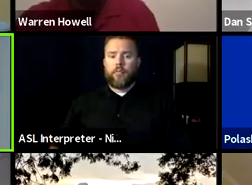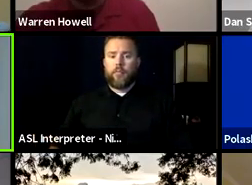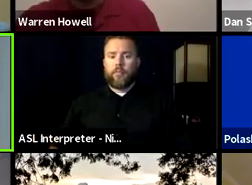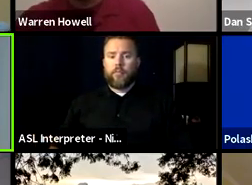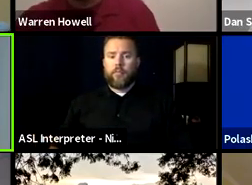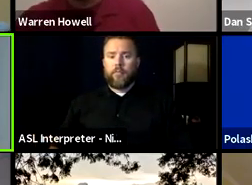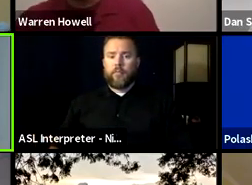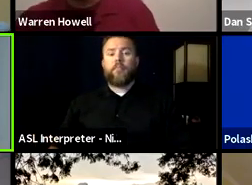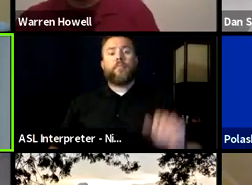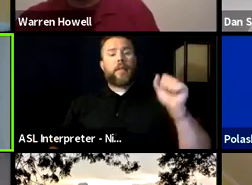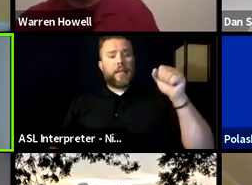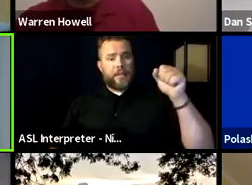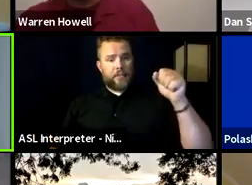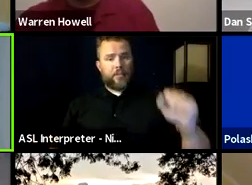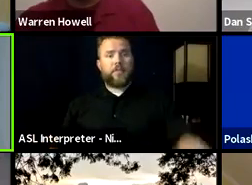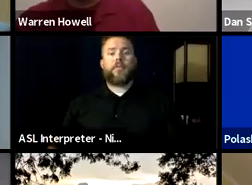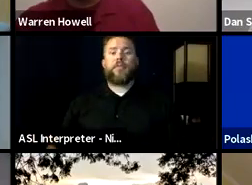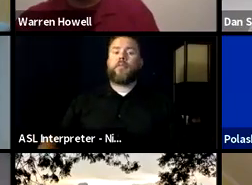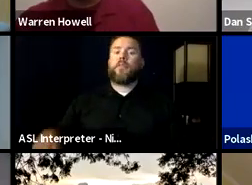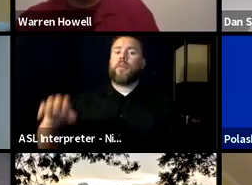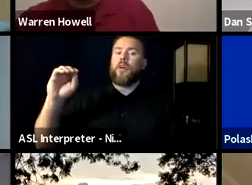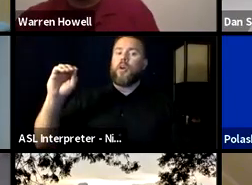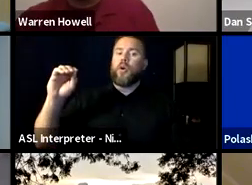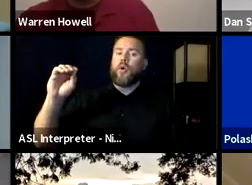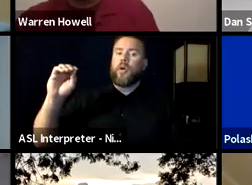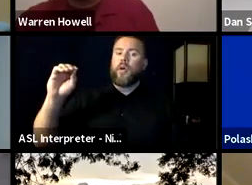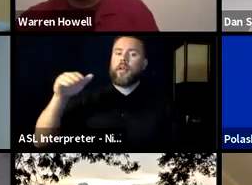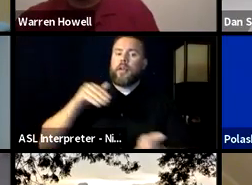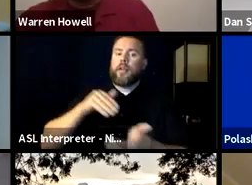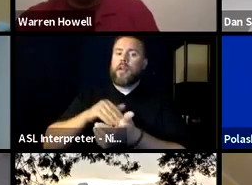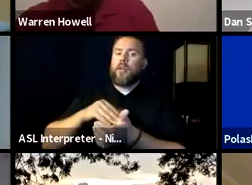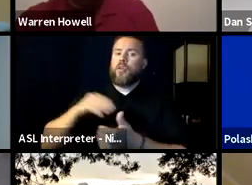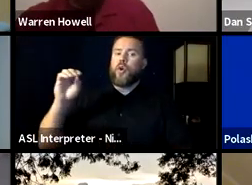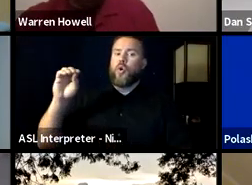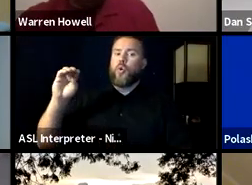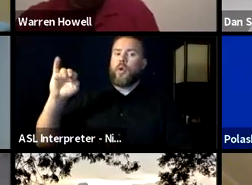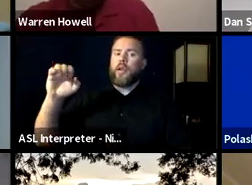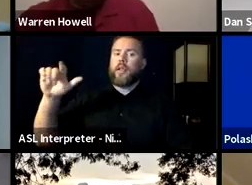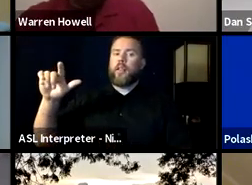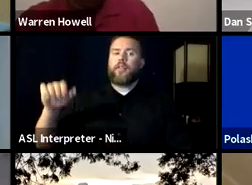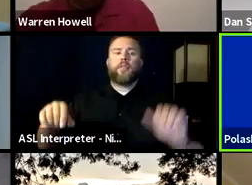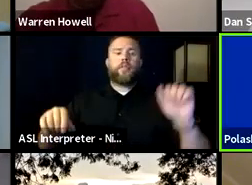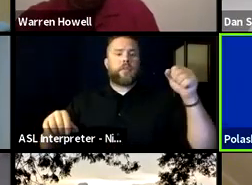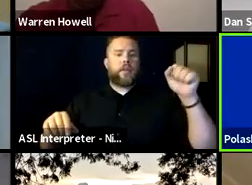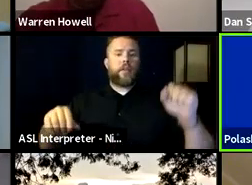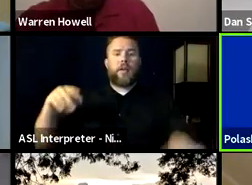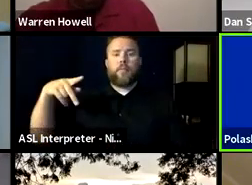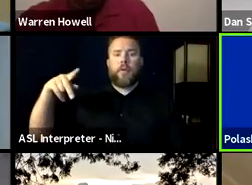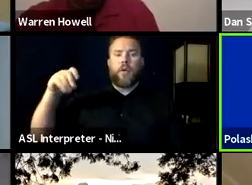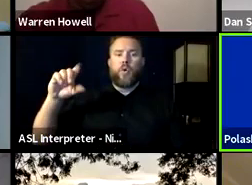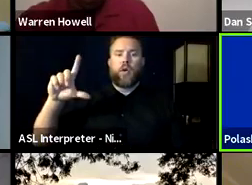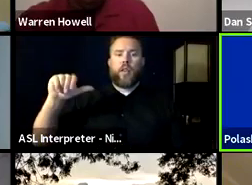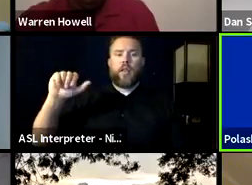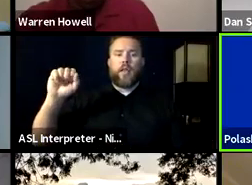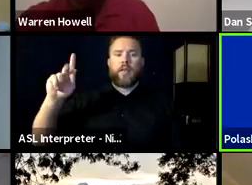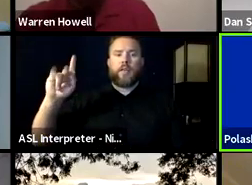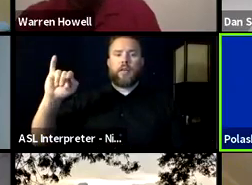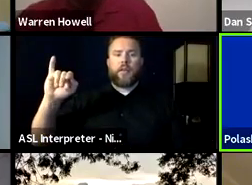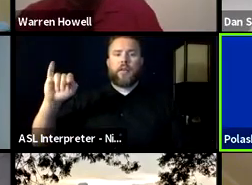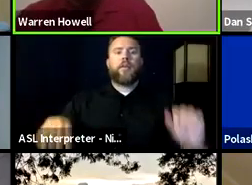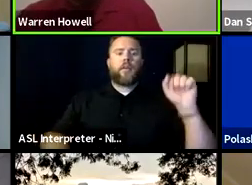Alethea Smith Tucker, yes. Dr. O'Neill. Claire O'Neill, yes. Mr. Pulaski. Fred Pulaski, yes. Mr.